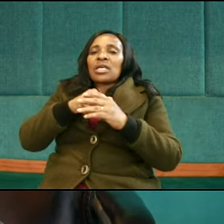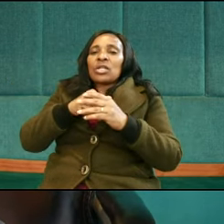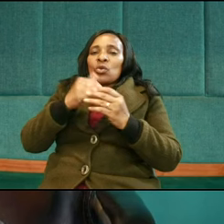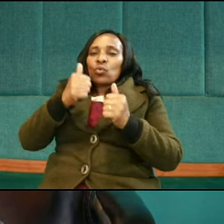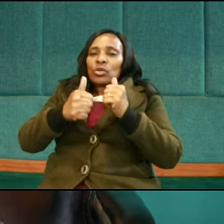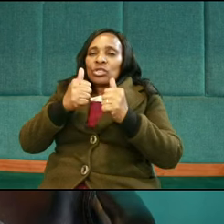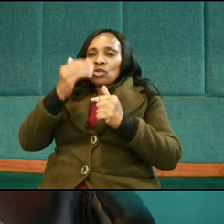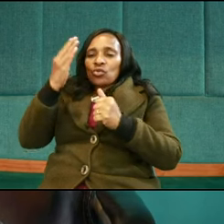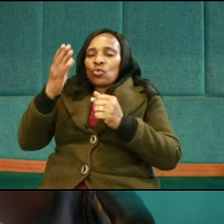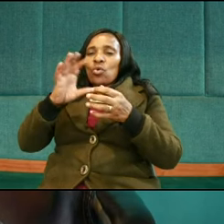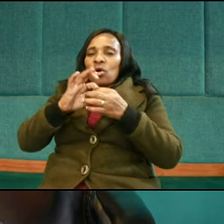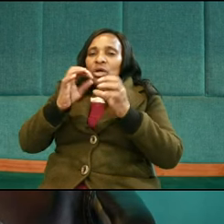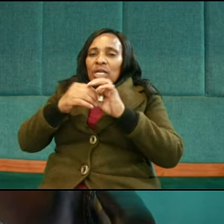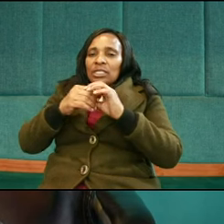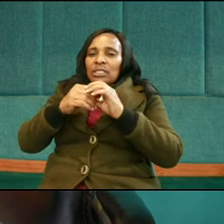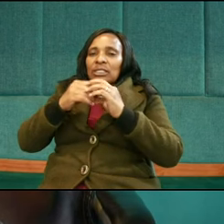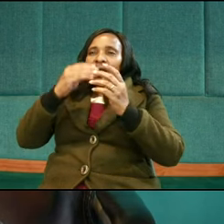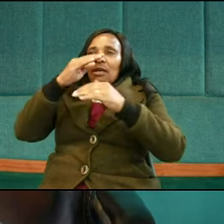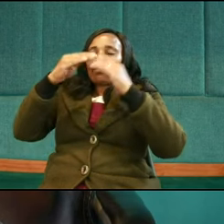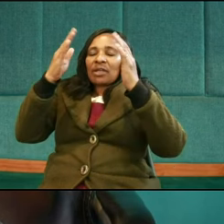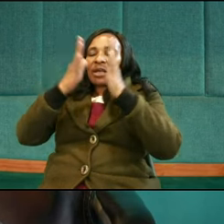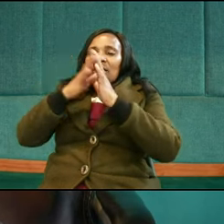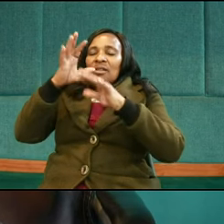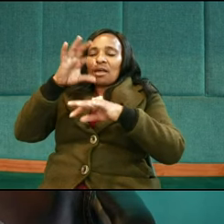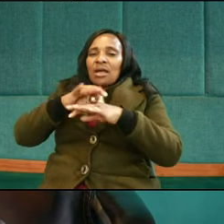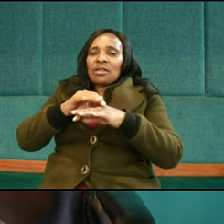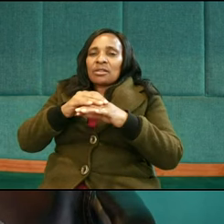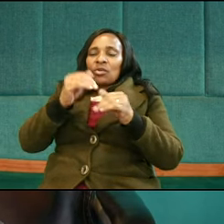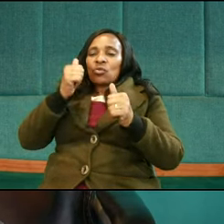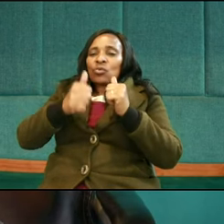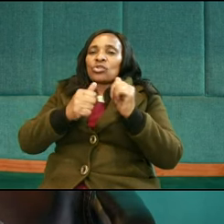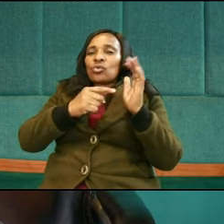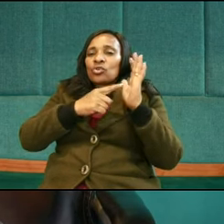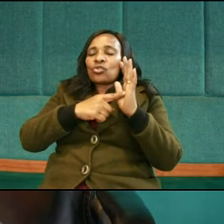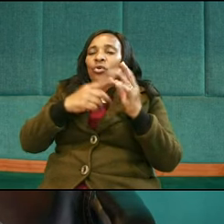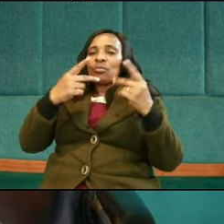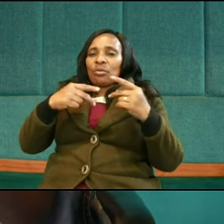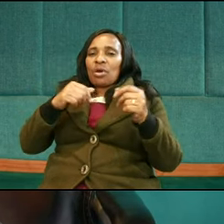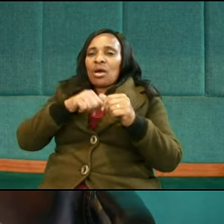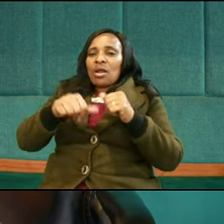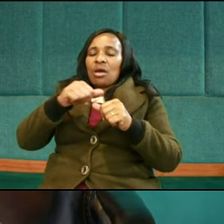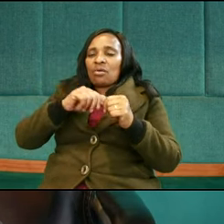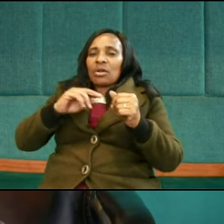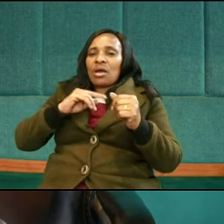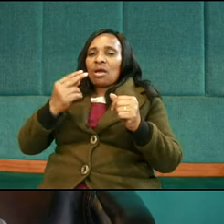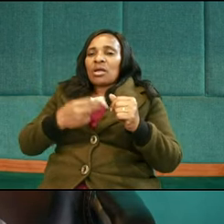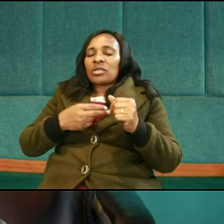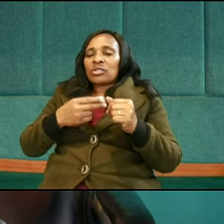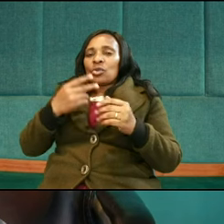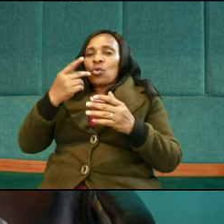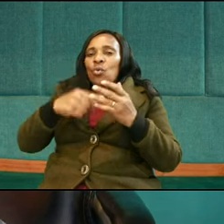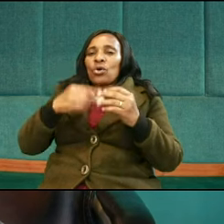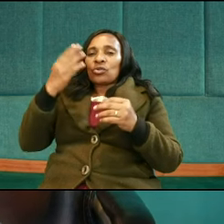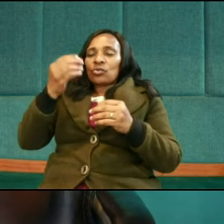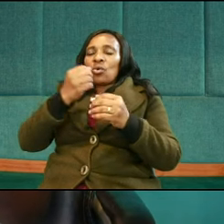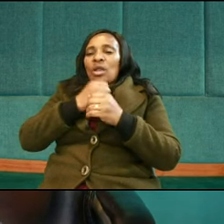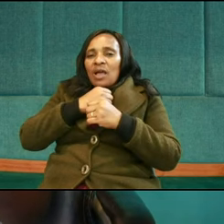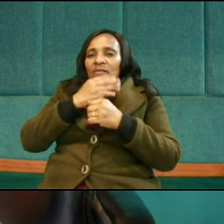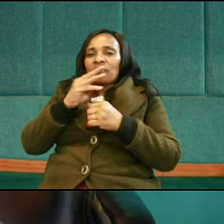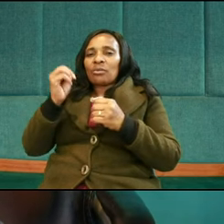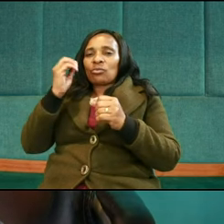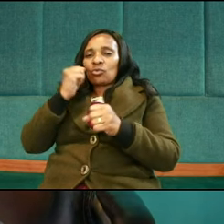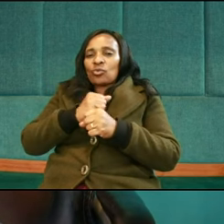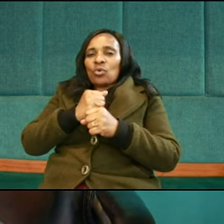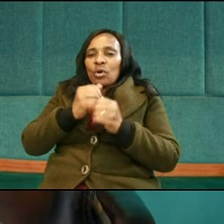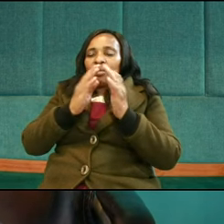which you will connect heaven and earth, by which you will show the people around us what you would love them to do. We